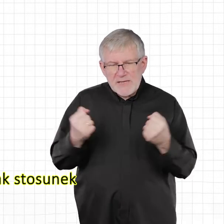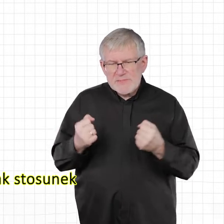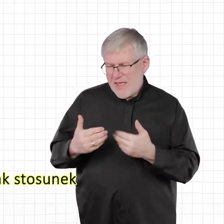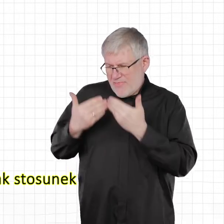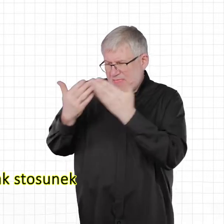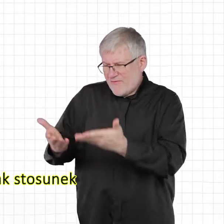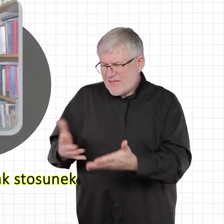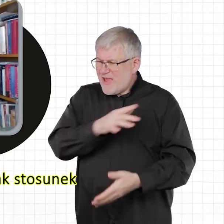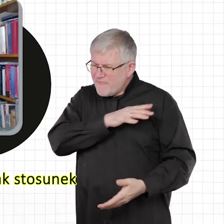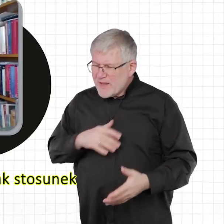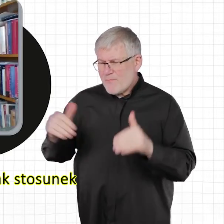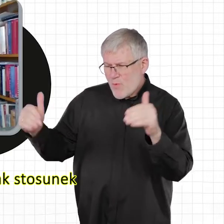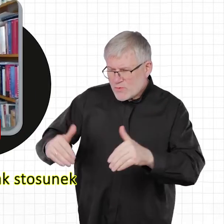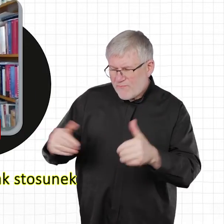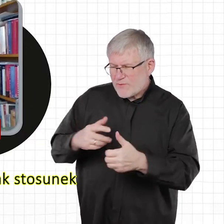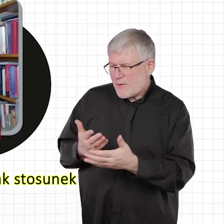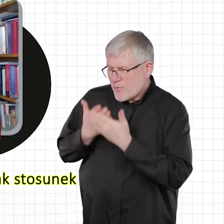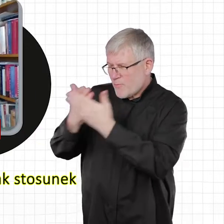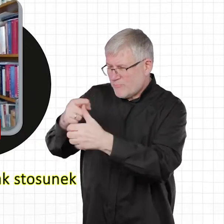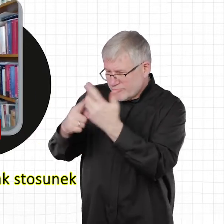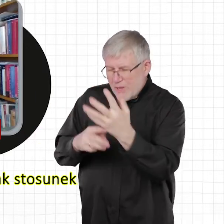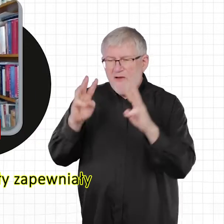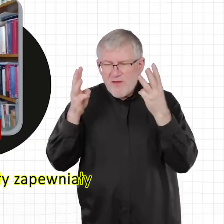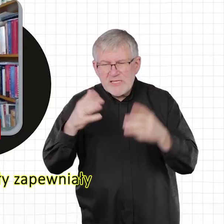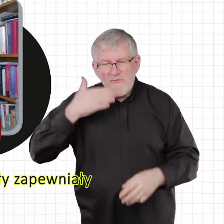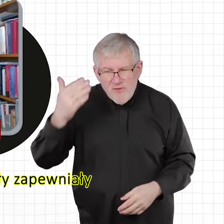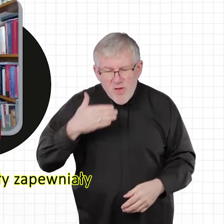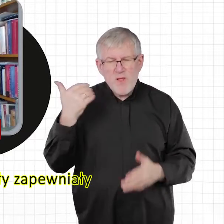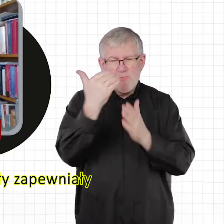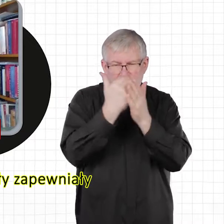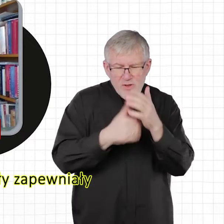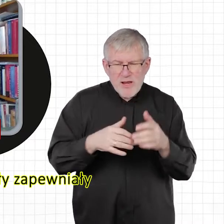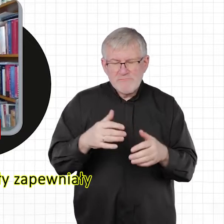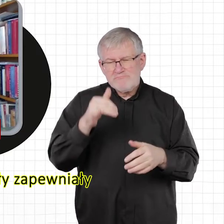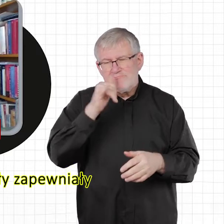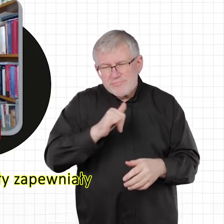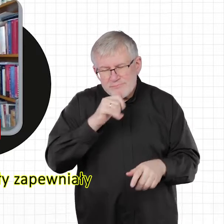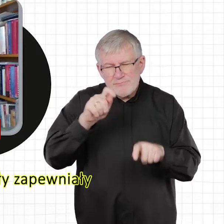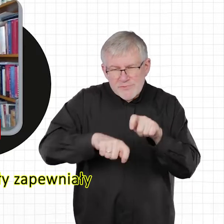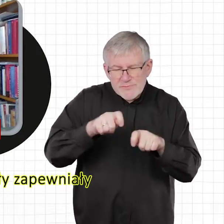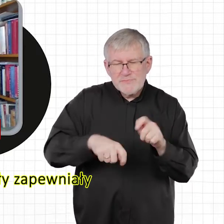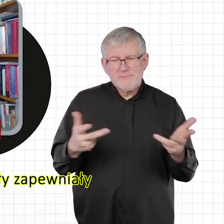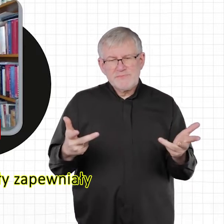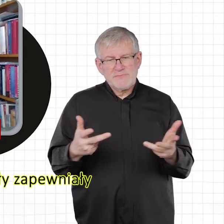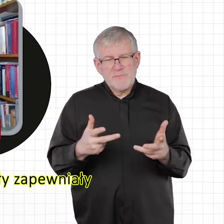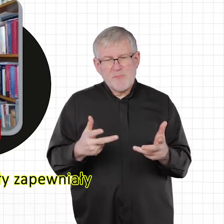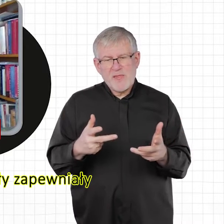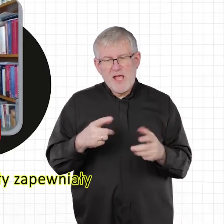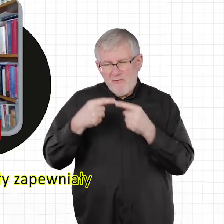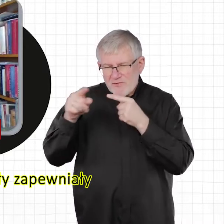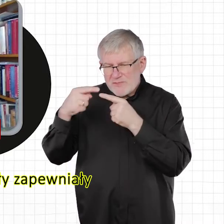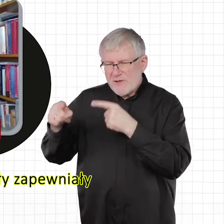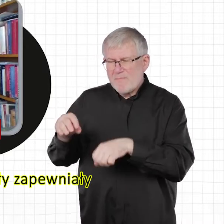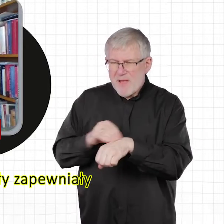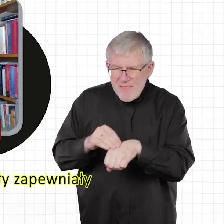and sexual orientation. So we use it as kind of like a word game. This is an idea that